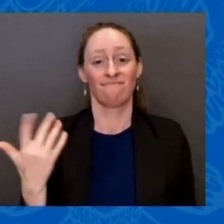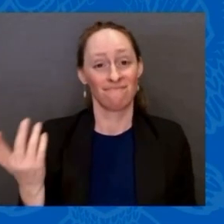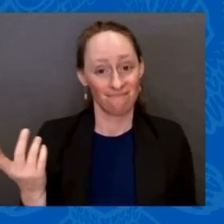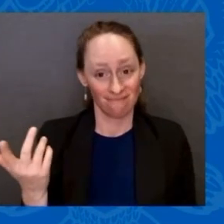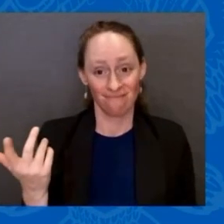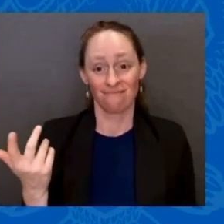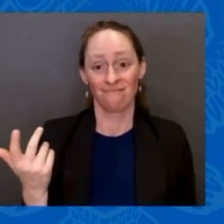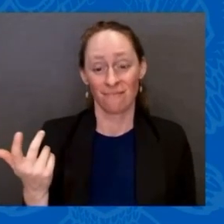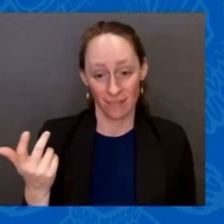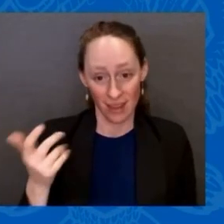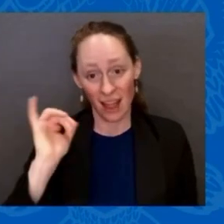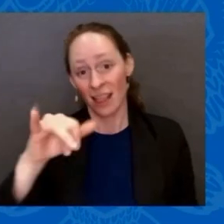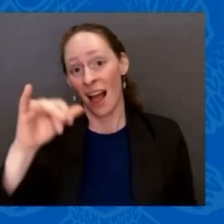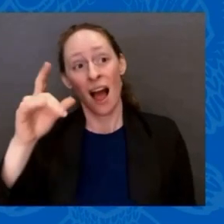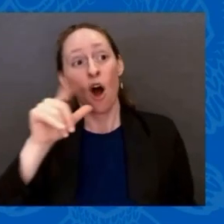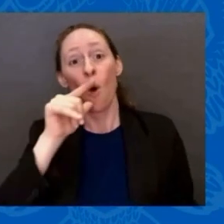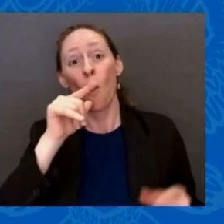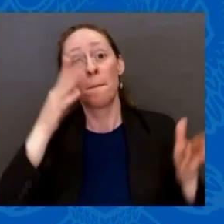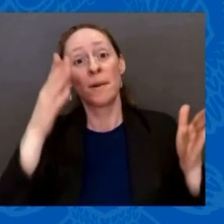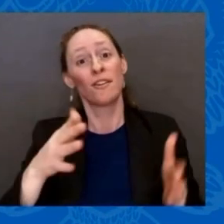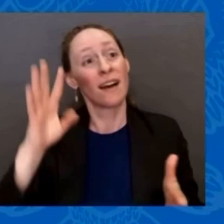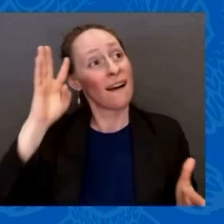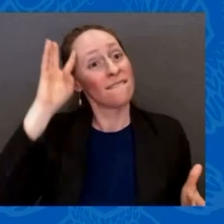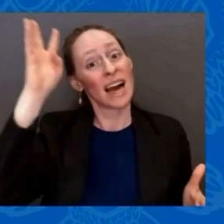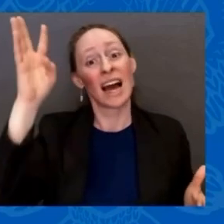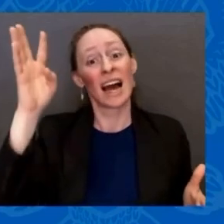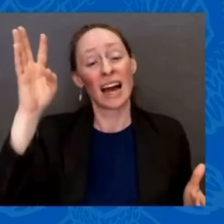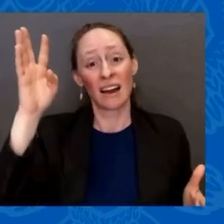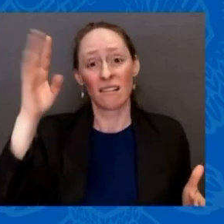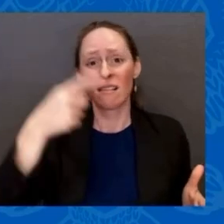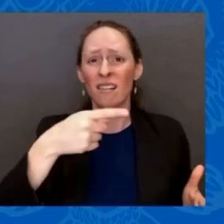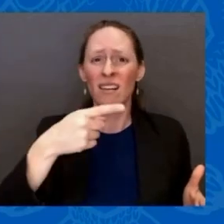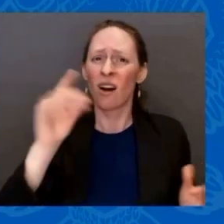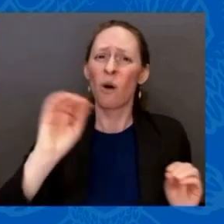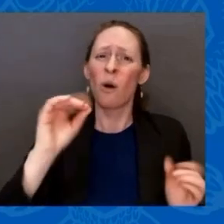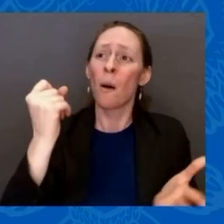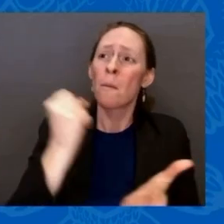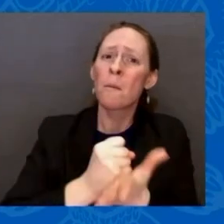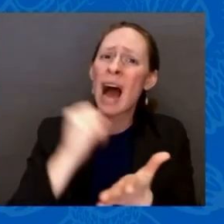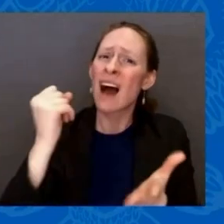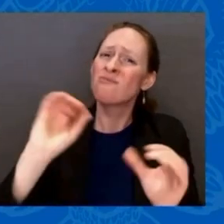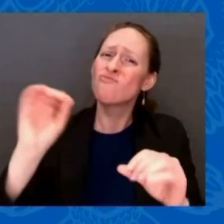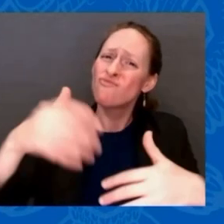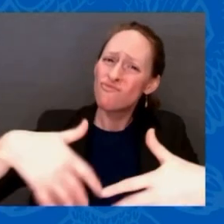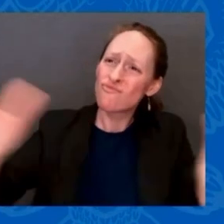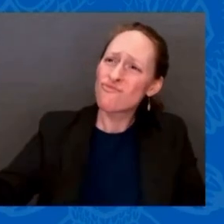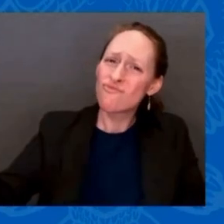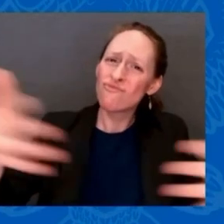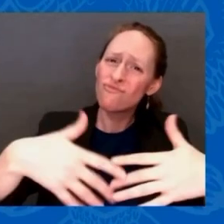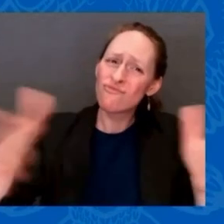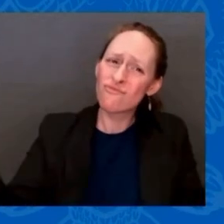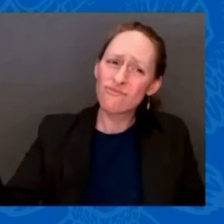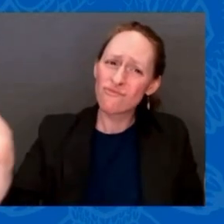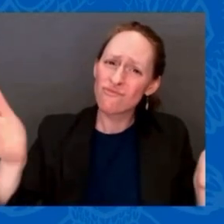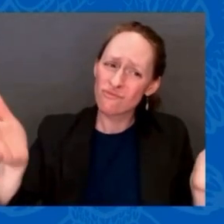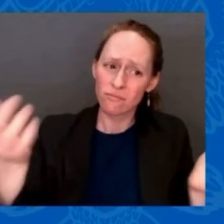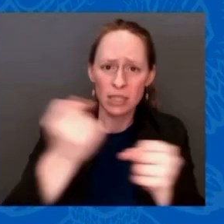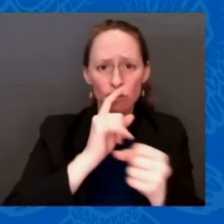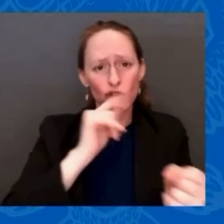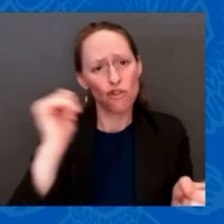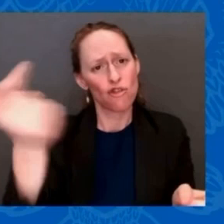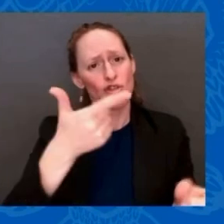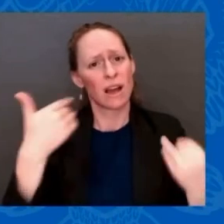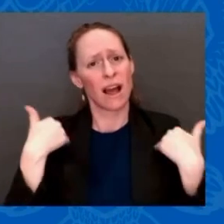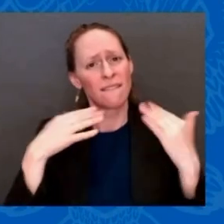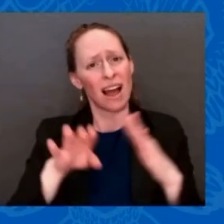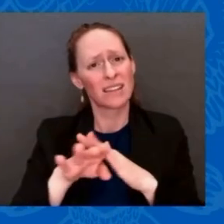it. We're just finishing the first round of negotiating drug prices. And we'll save the taxpayers this year